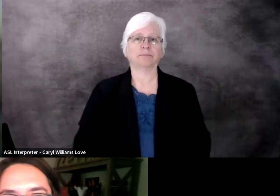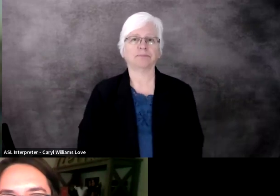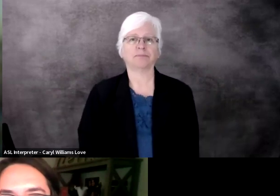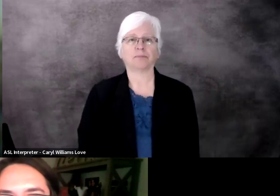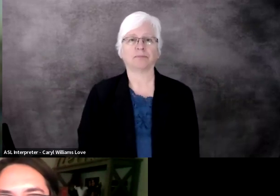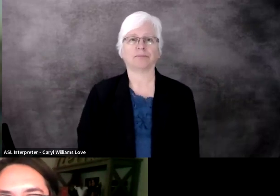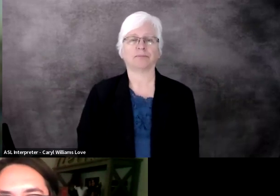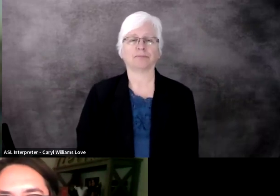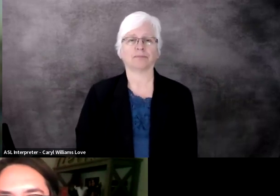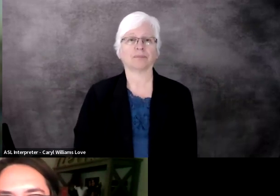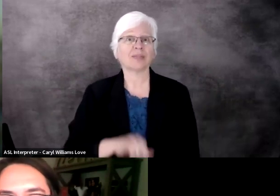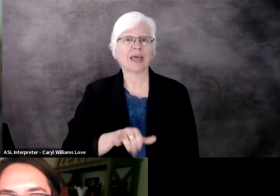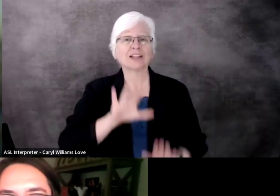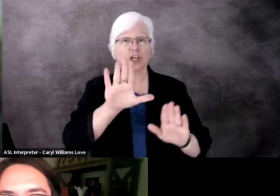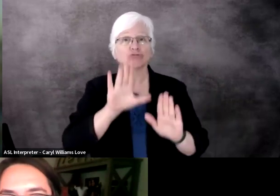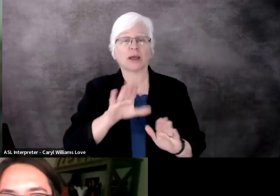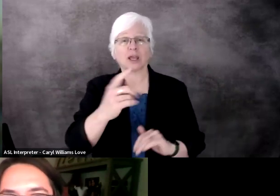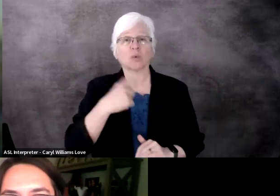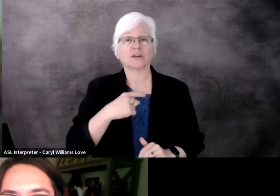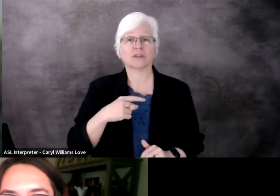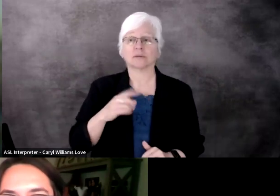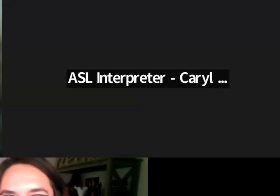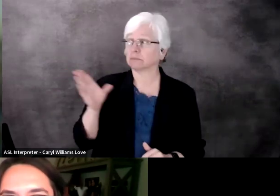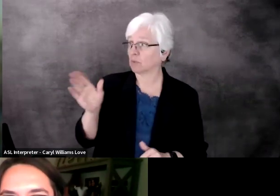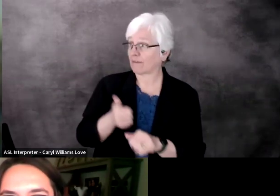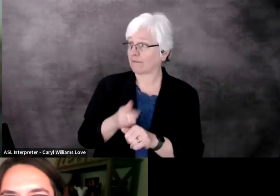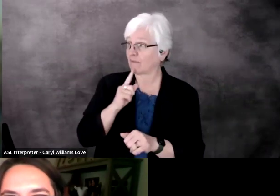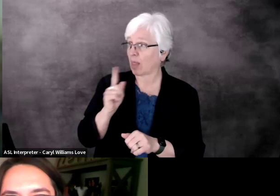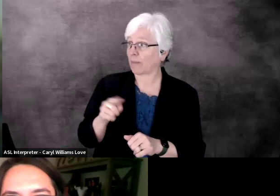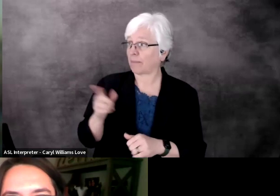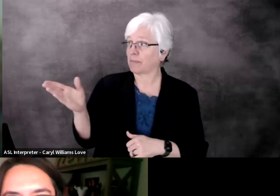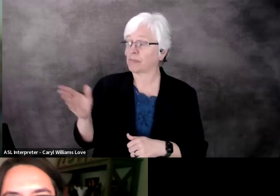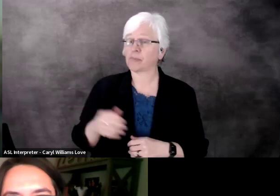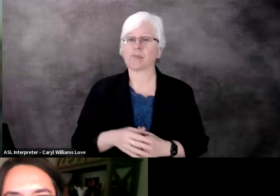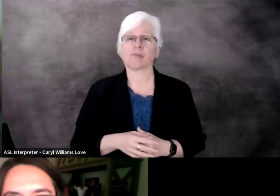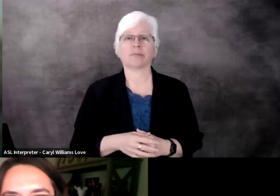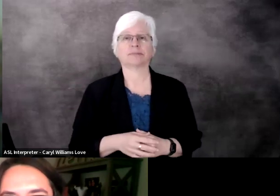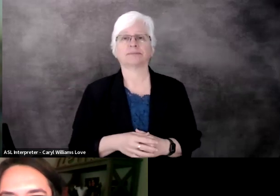Great question, Kashi. Betsy, do you have a thought on that? I'm wondering if Matt